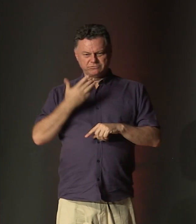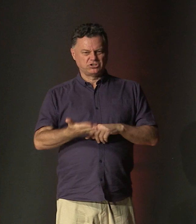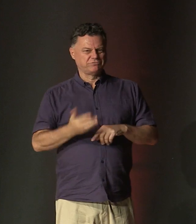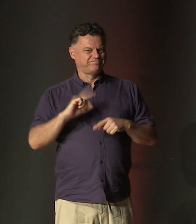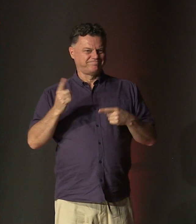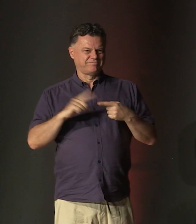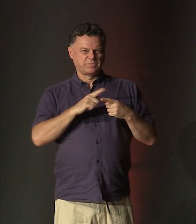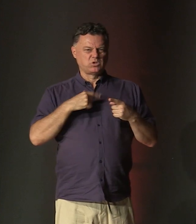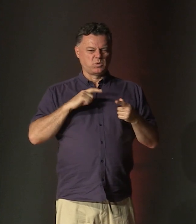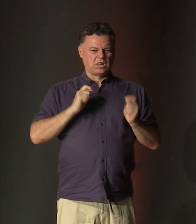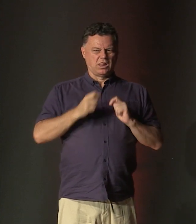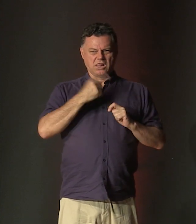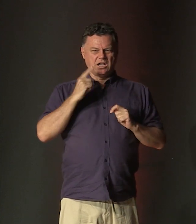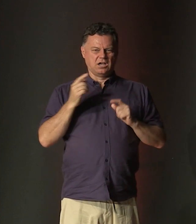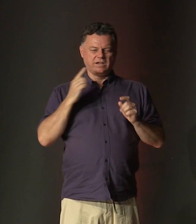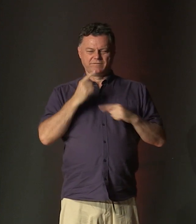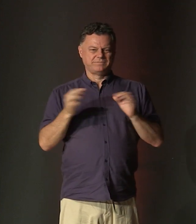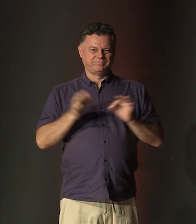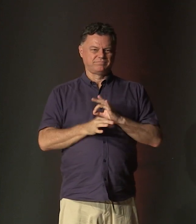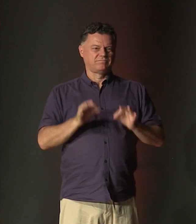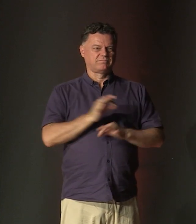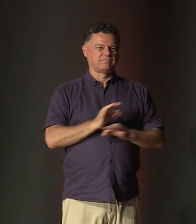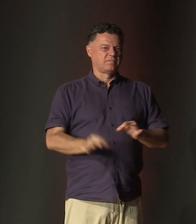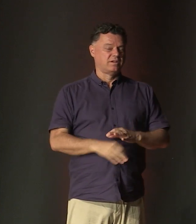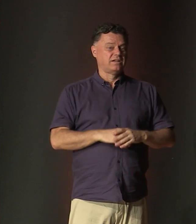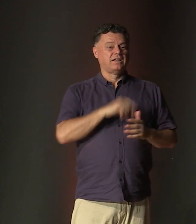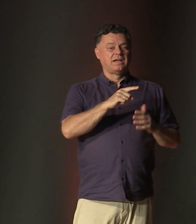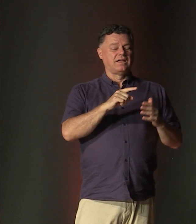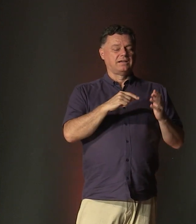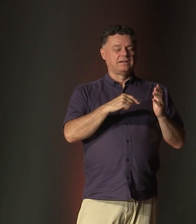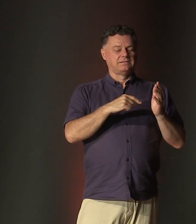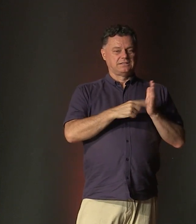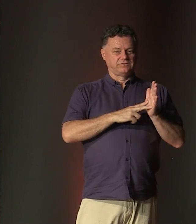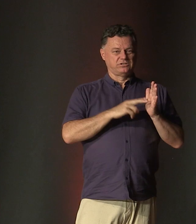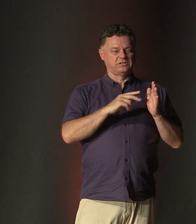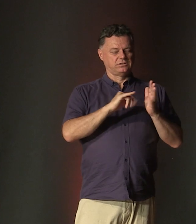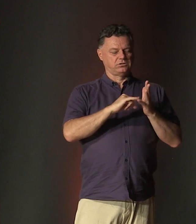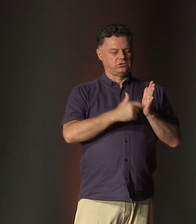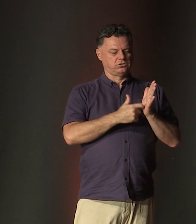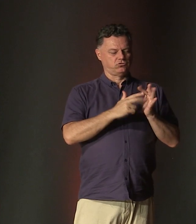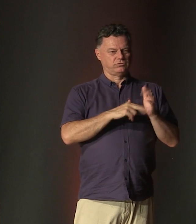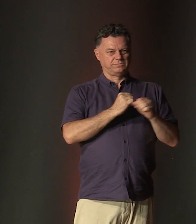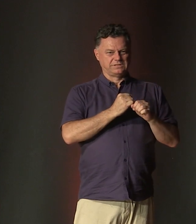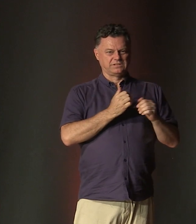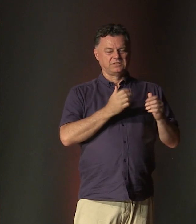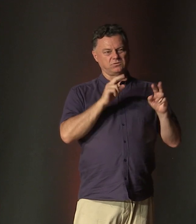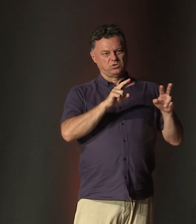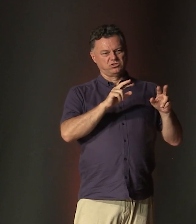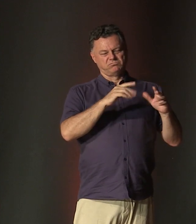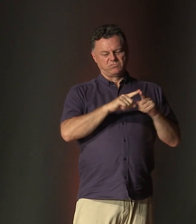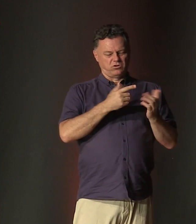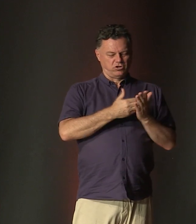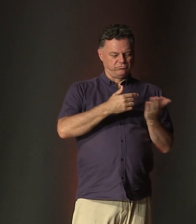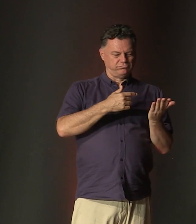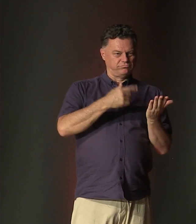And the streaming service doesn't have to tell you when they share that information or who they give it to. It's all legal. It's all above